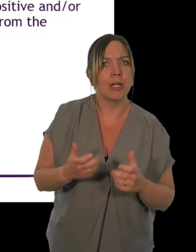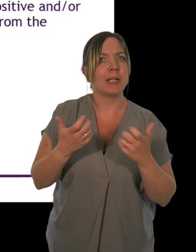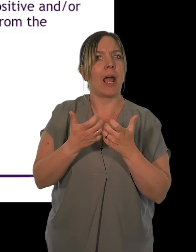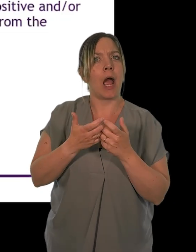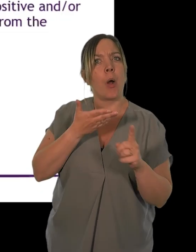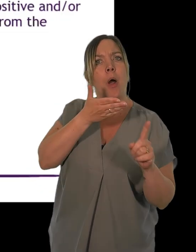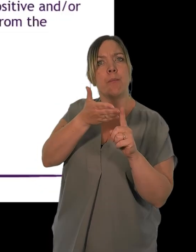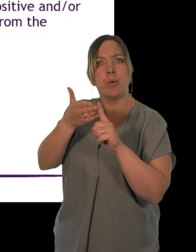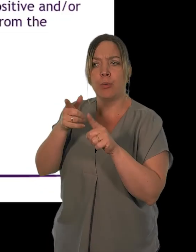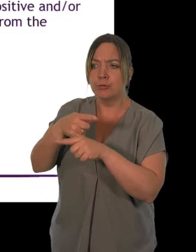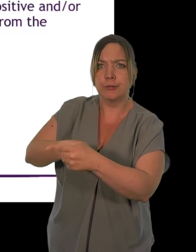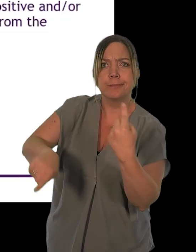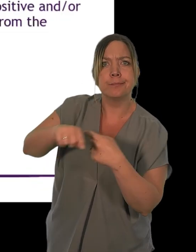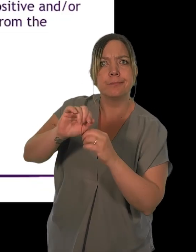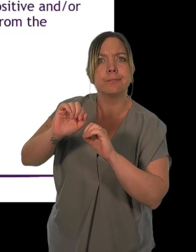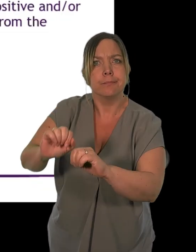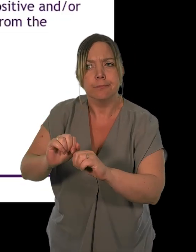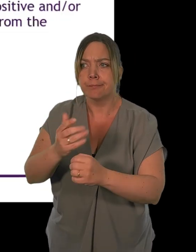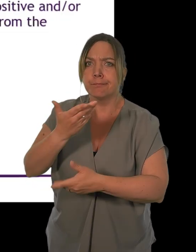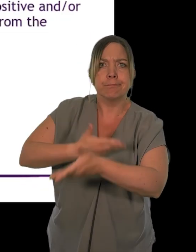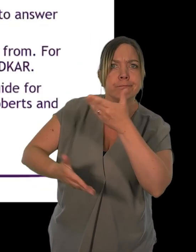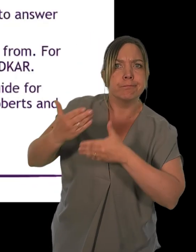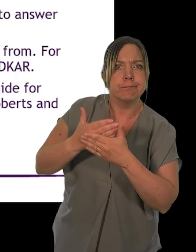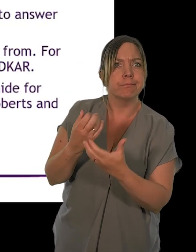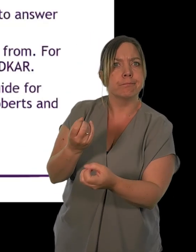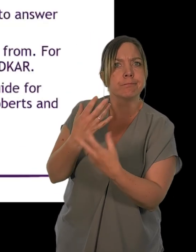these impacts are.